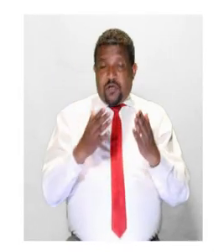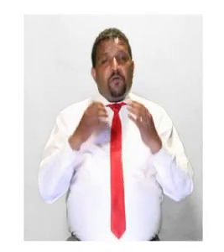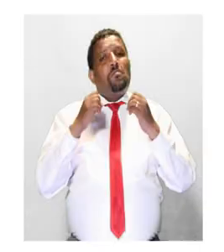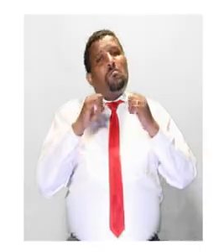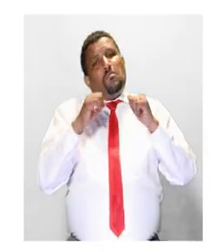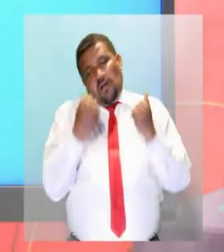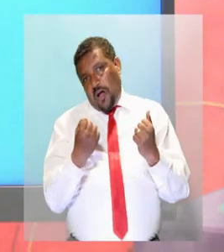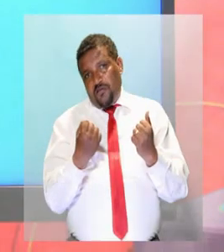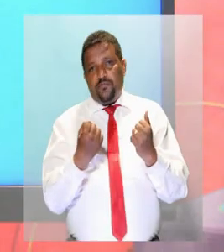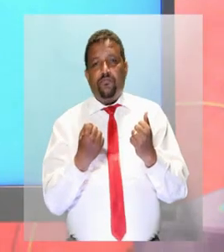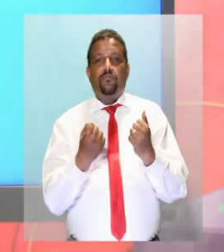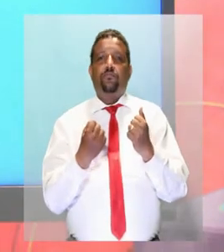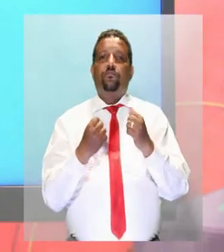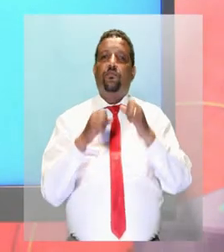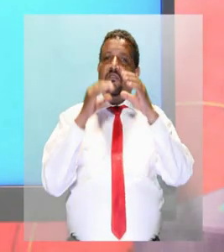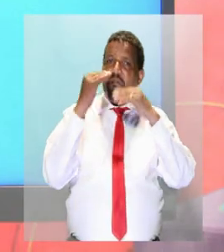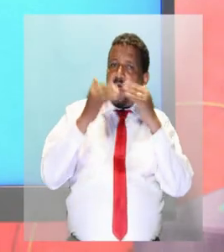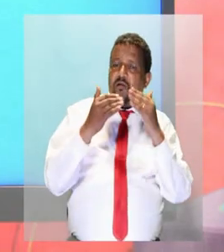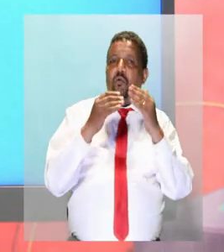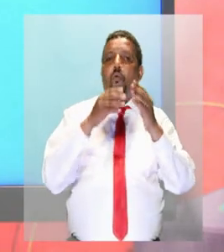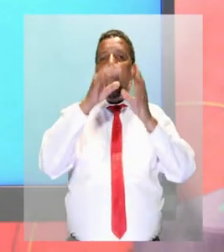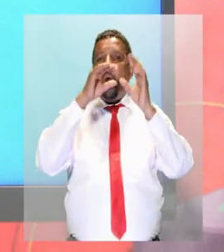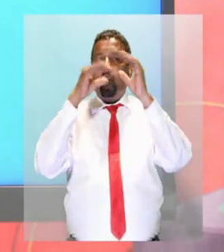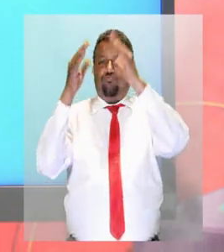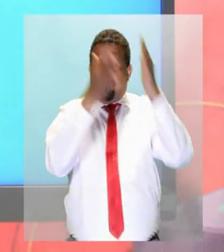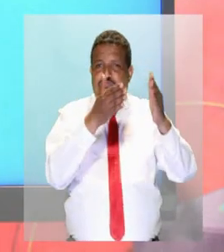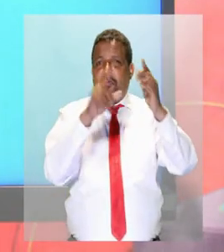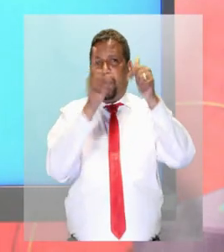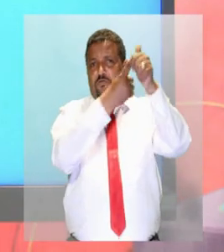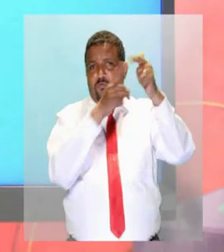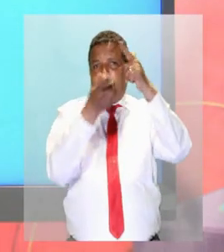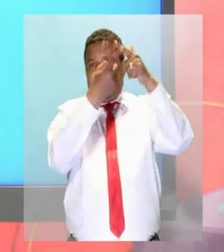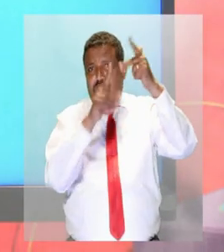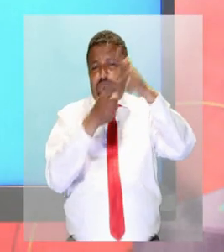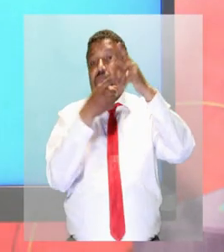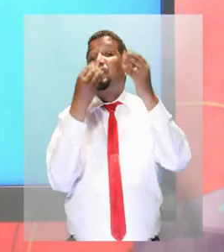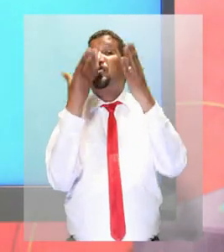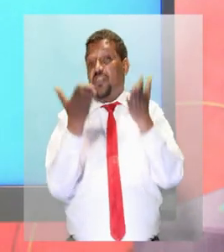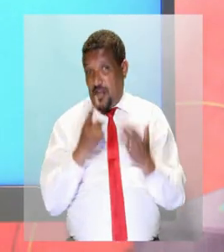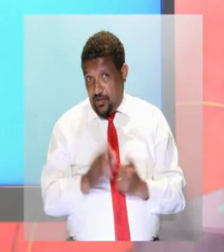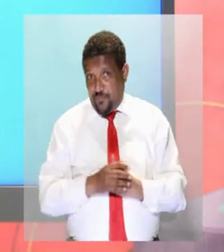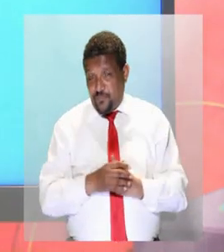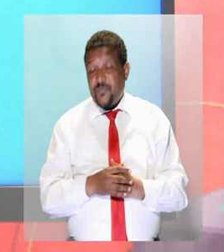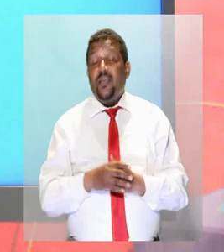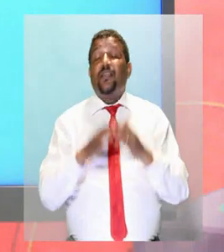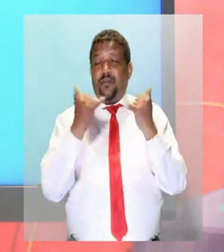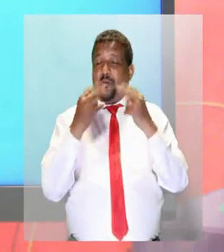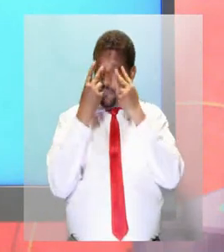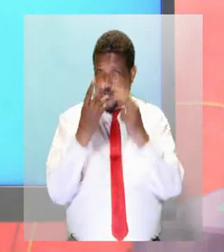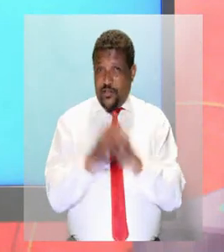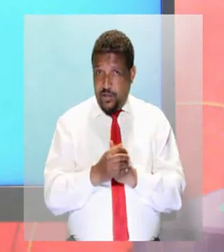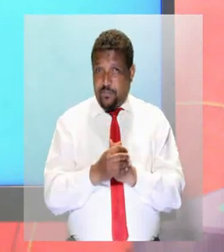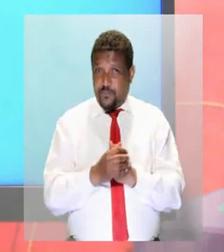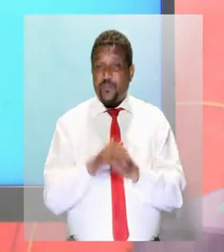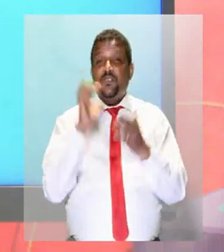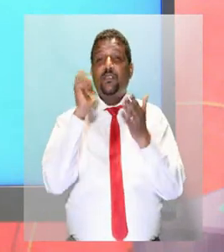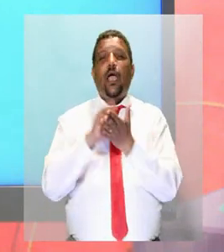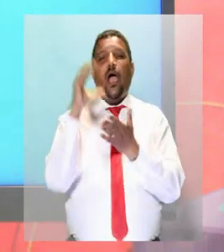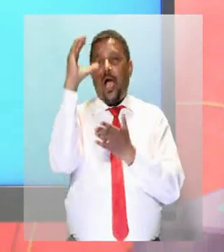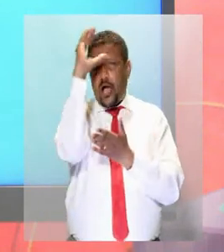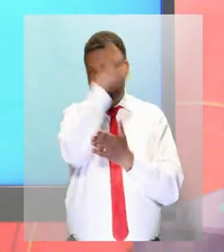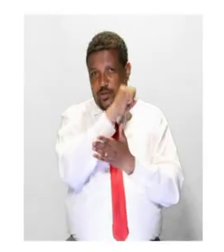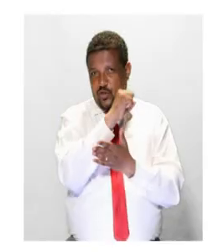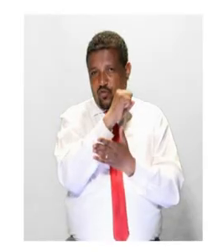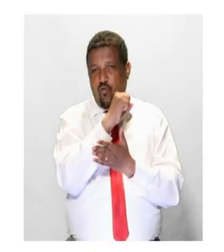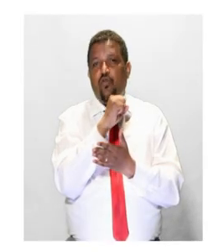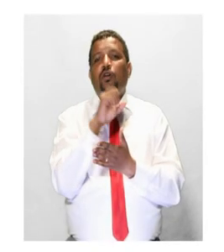order the satisfaction that he derives from consumption of goods and services. Now, let's see the assumptions of